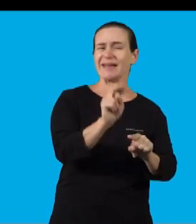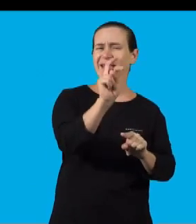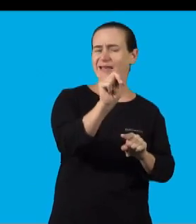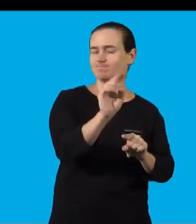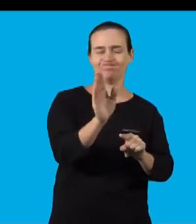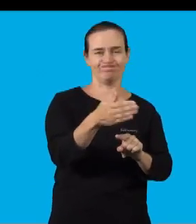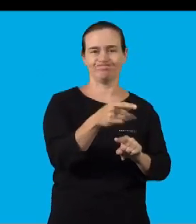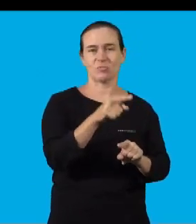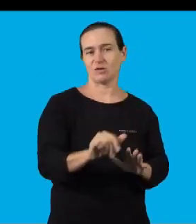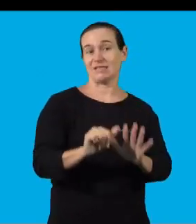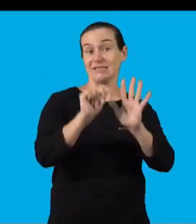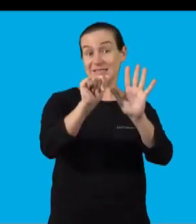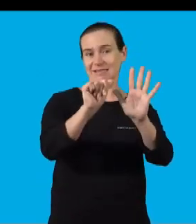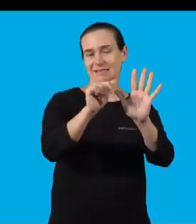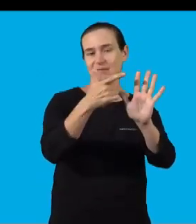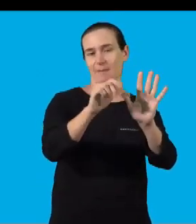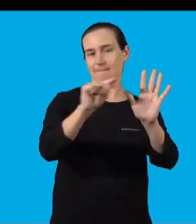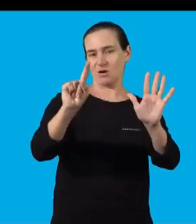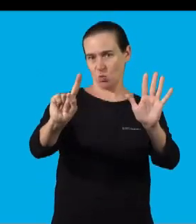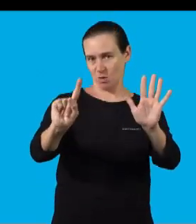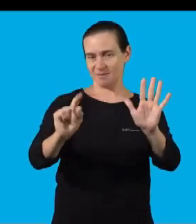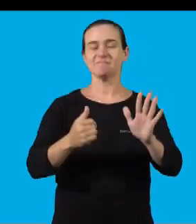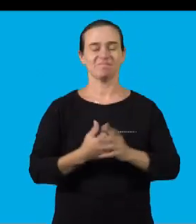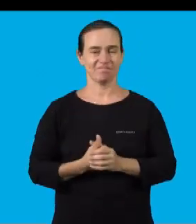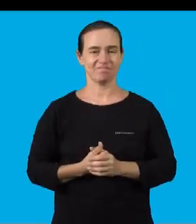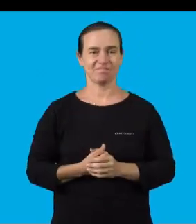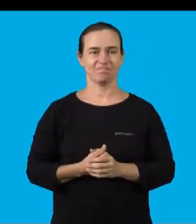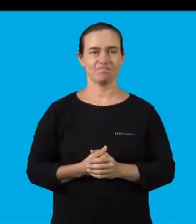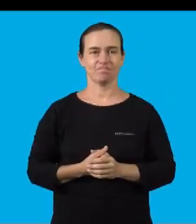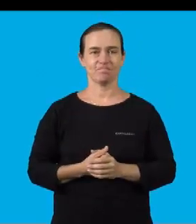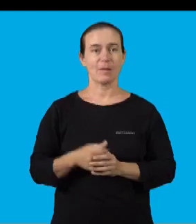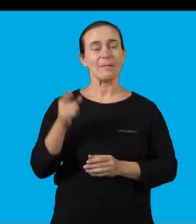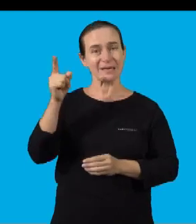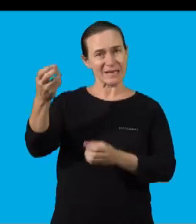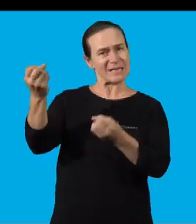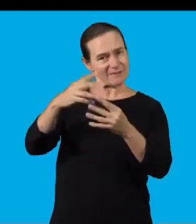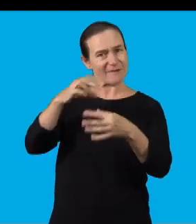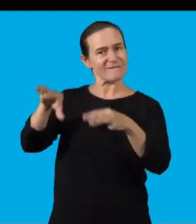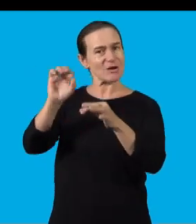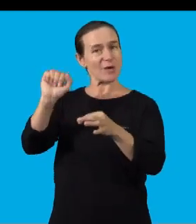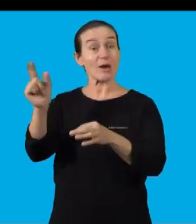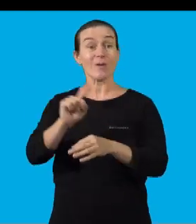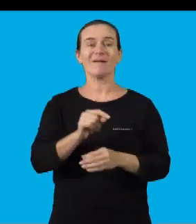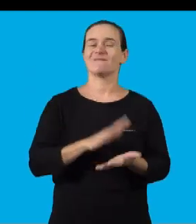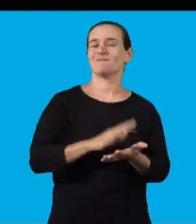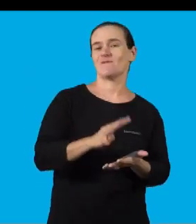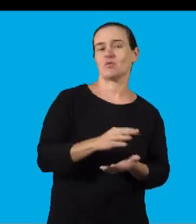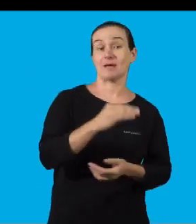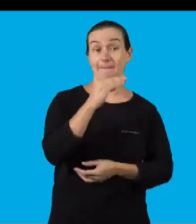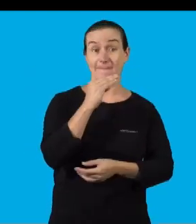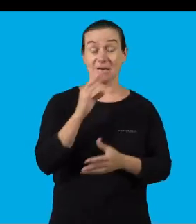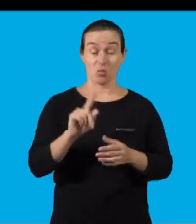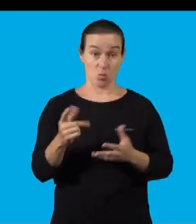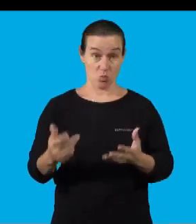n, we are going to have a 6 minus 1. But we already do have the value of A, and that is 14. So that